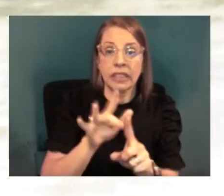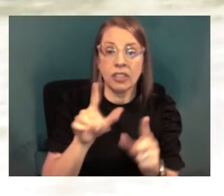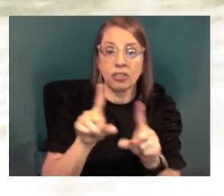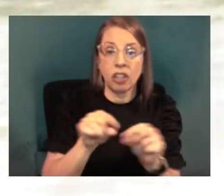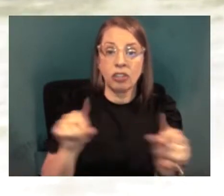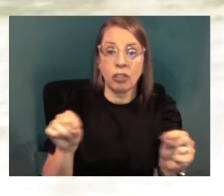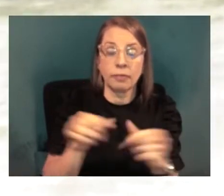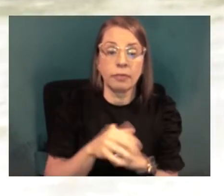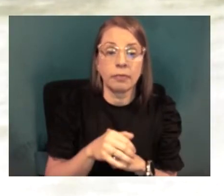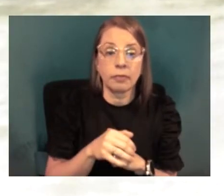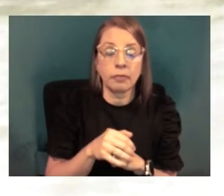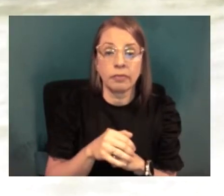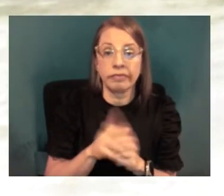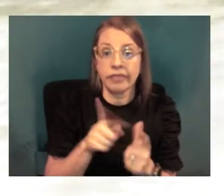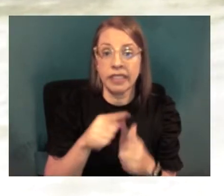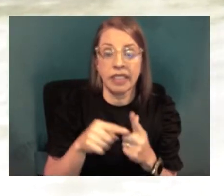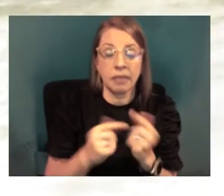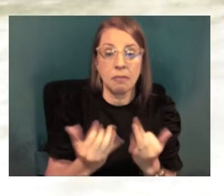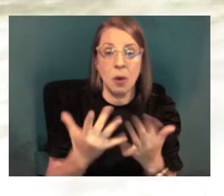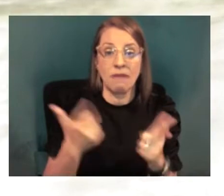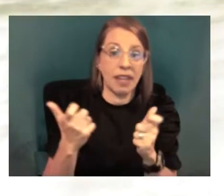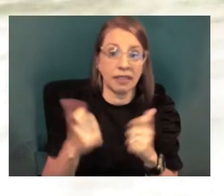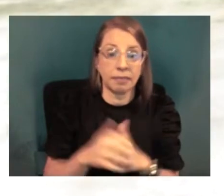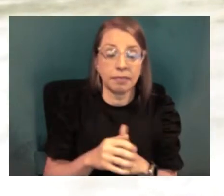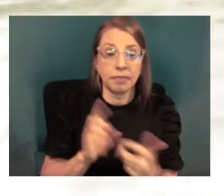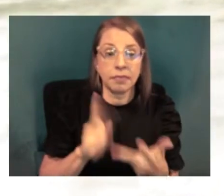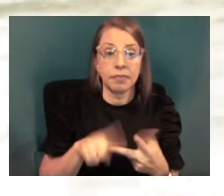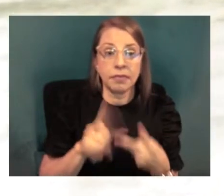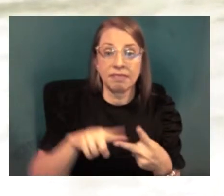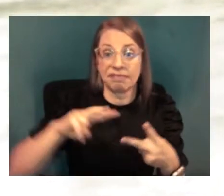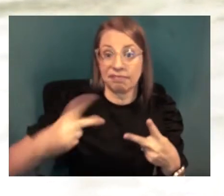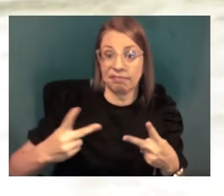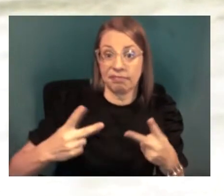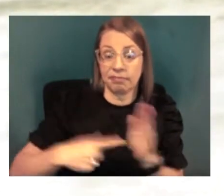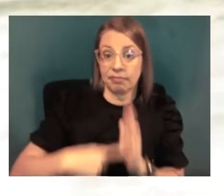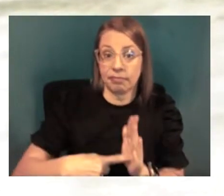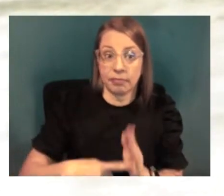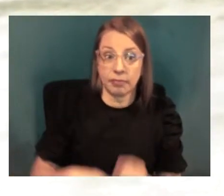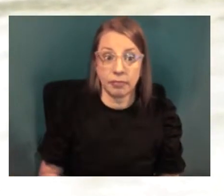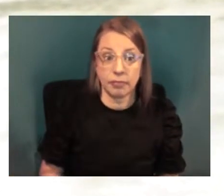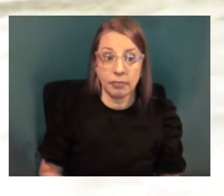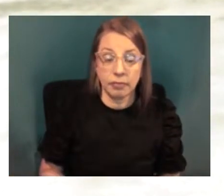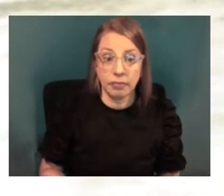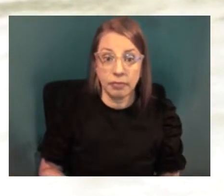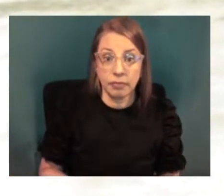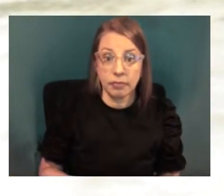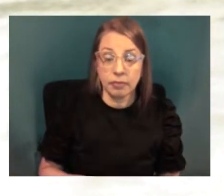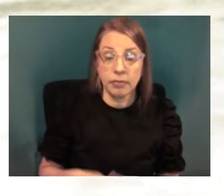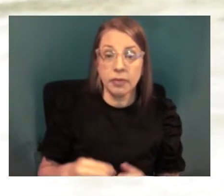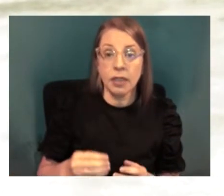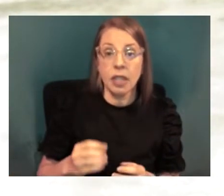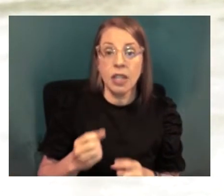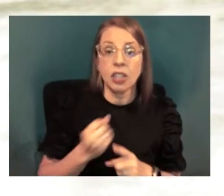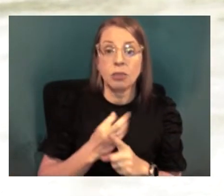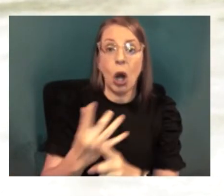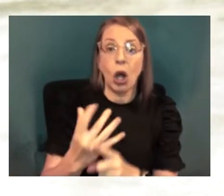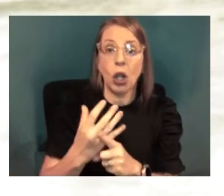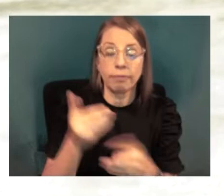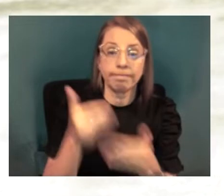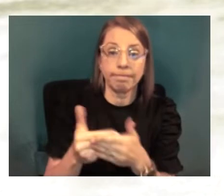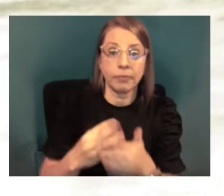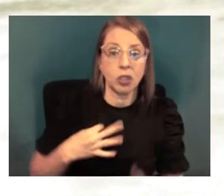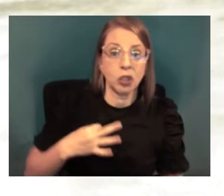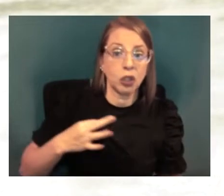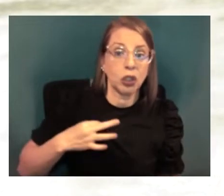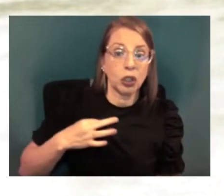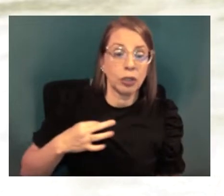quickly it burns. The second demonstration we'll do is we'll hold the sparkler up next to a shirt. These new